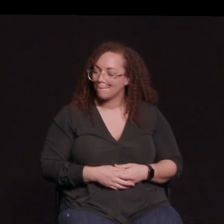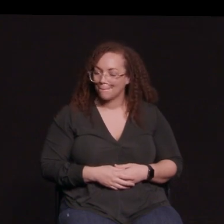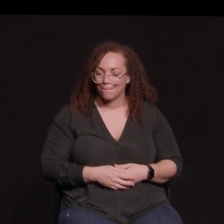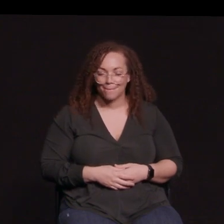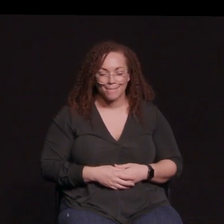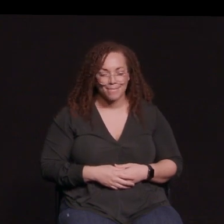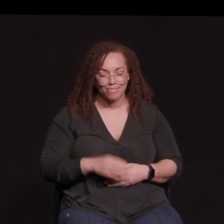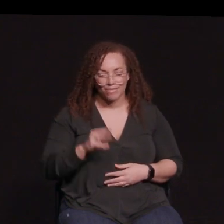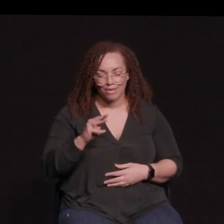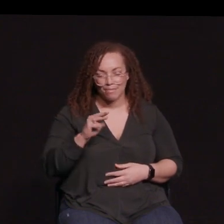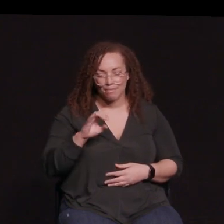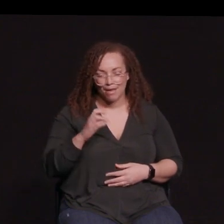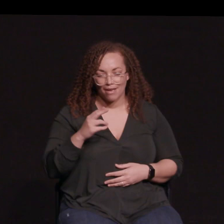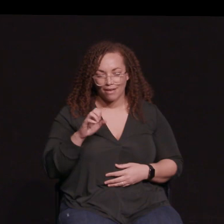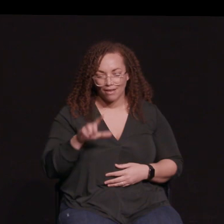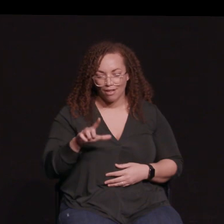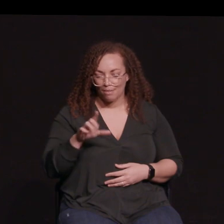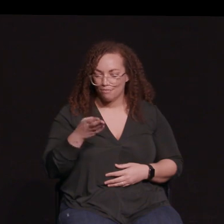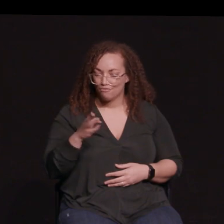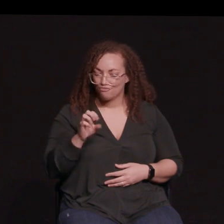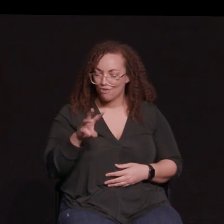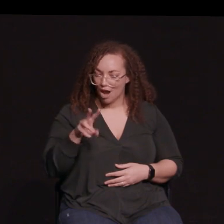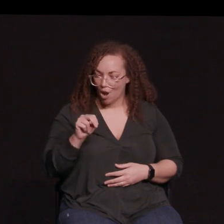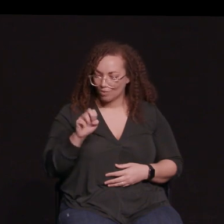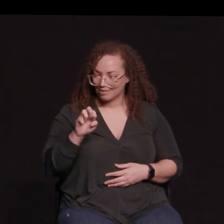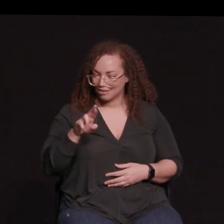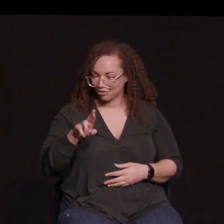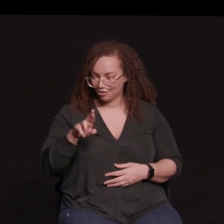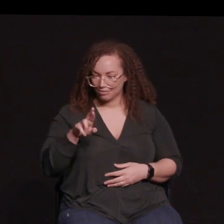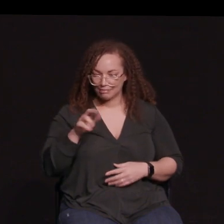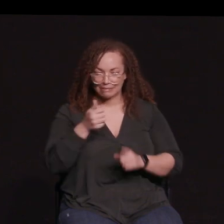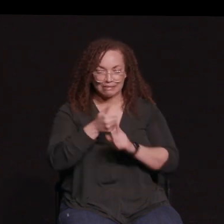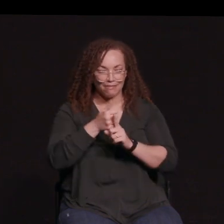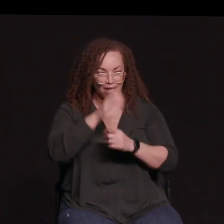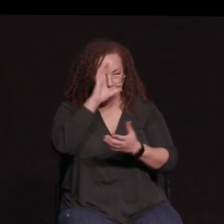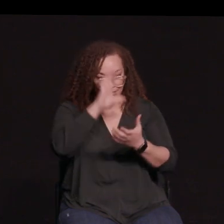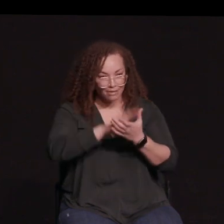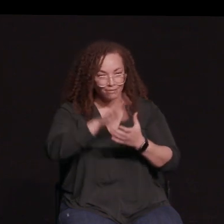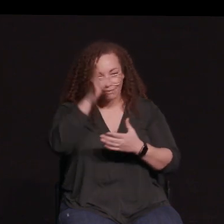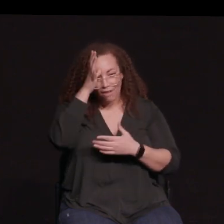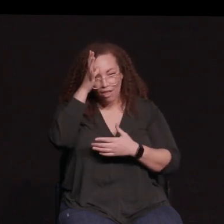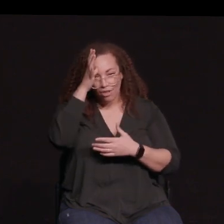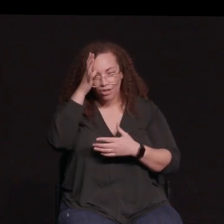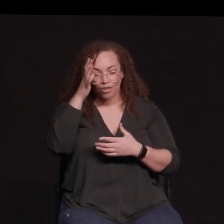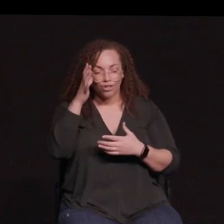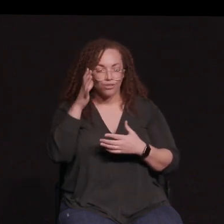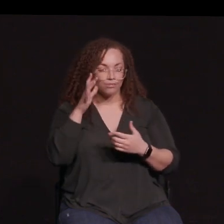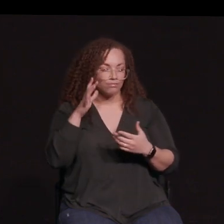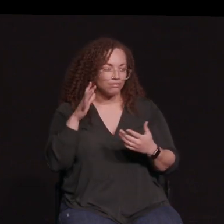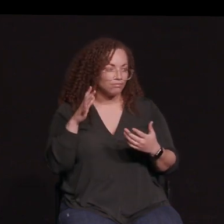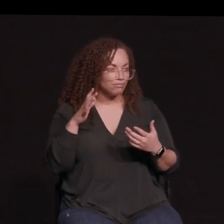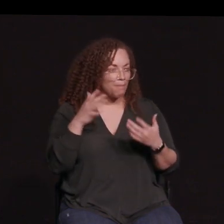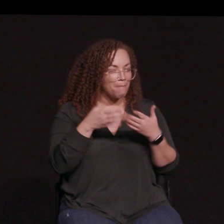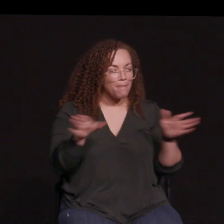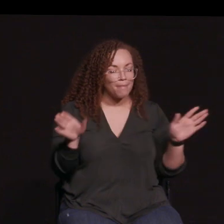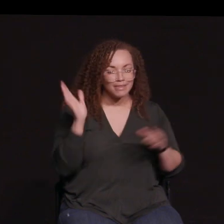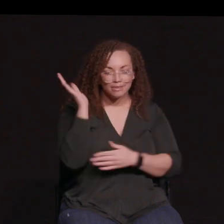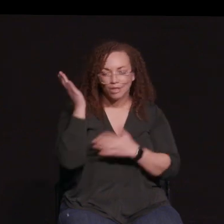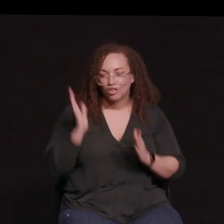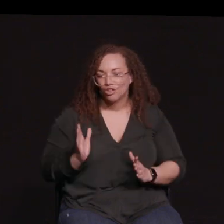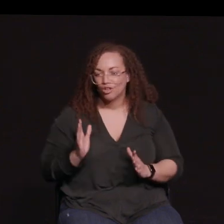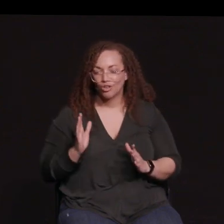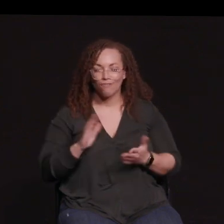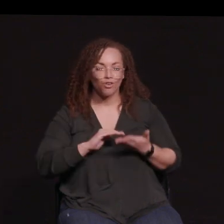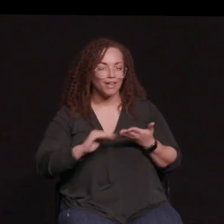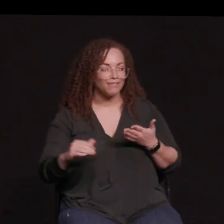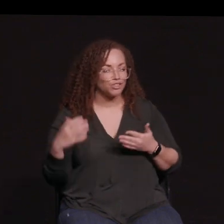Michael Brown Sr. is a husband, father, transformative public speaker, forgiveness coach, and